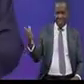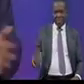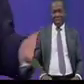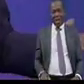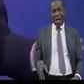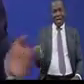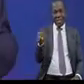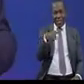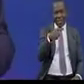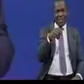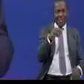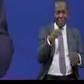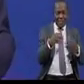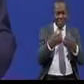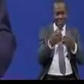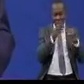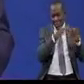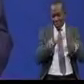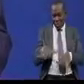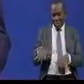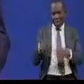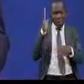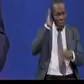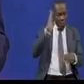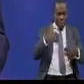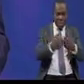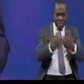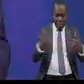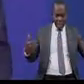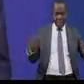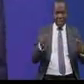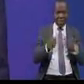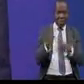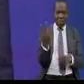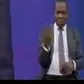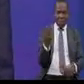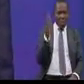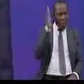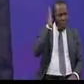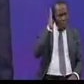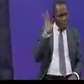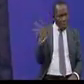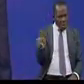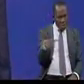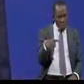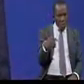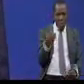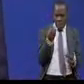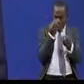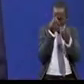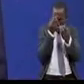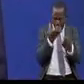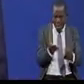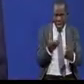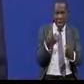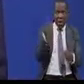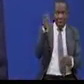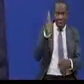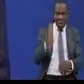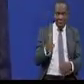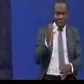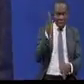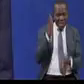and the rod parted. Will you obey God if he told you to do something like that,